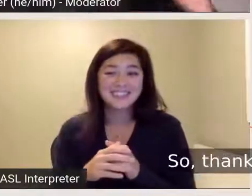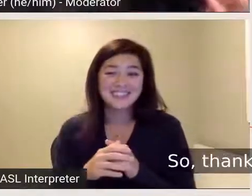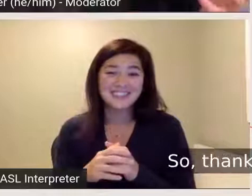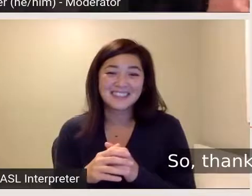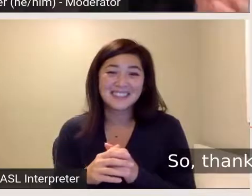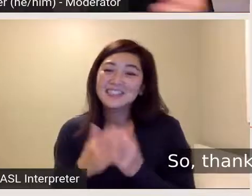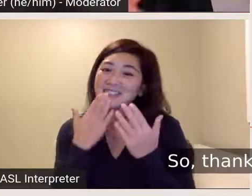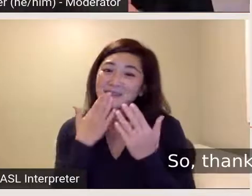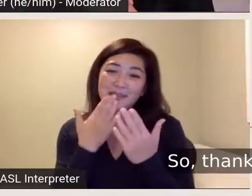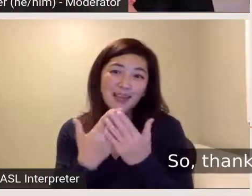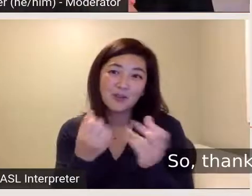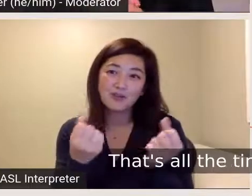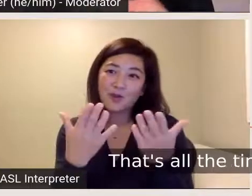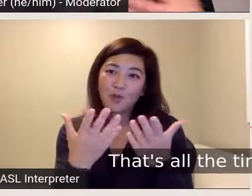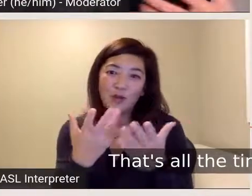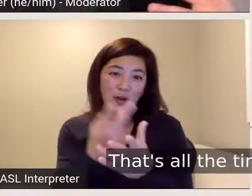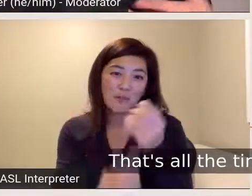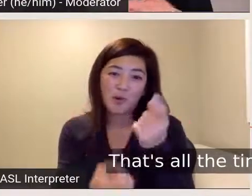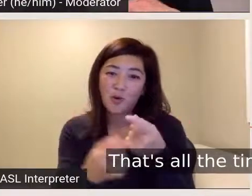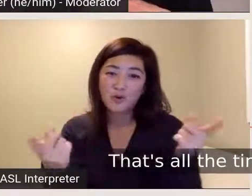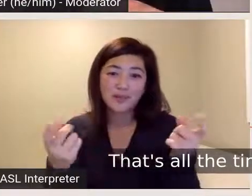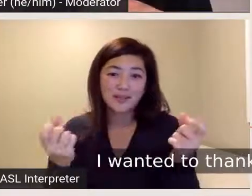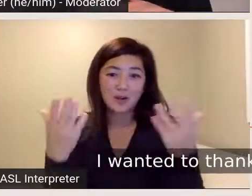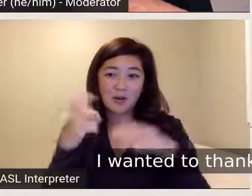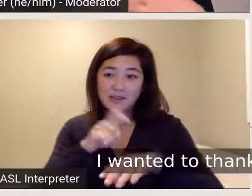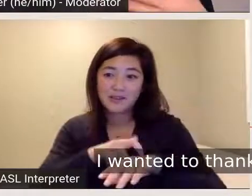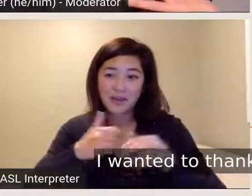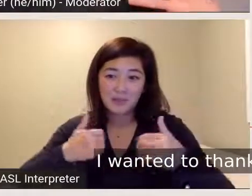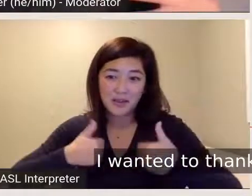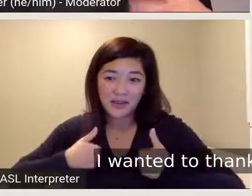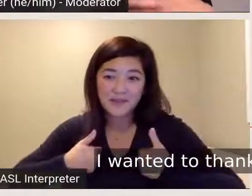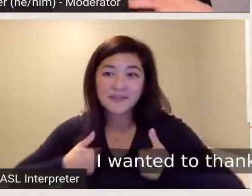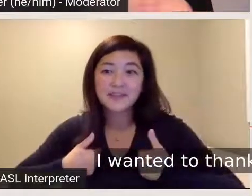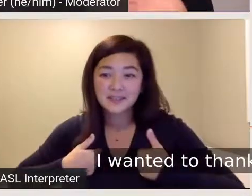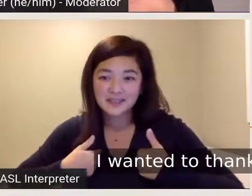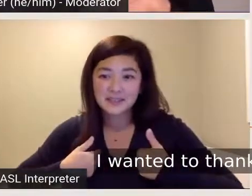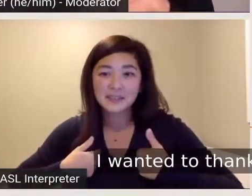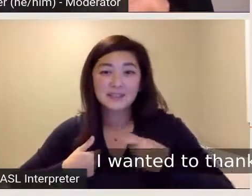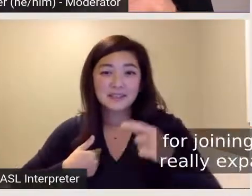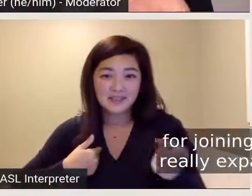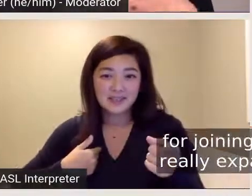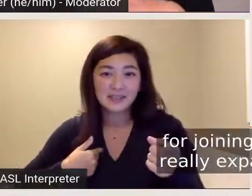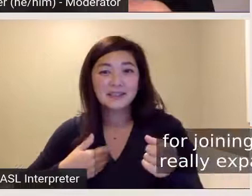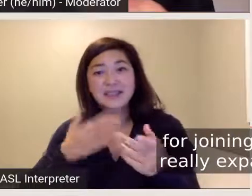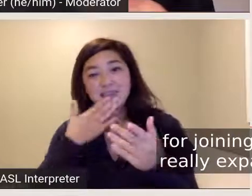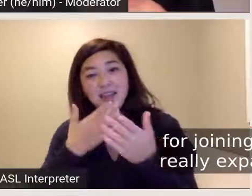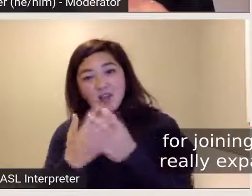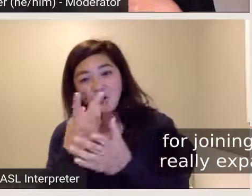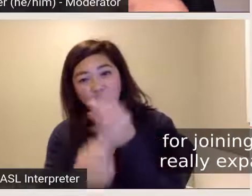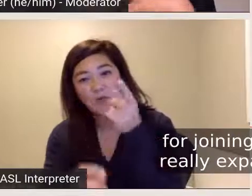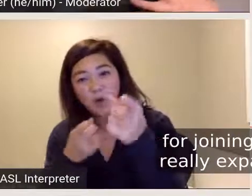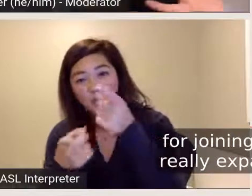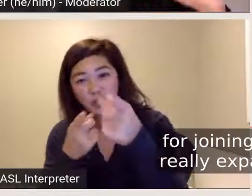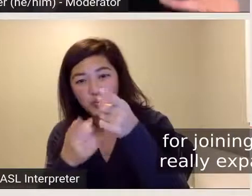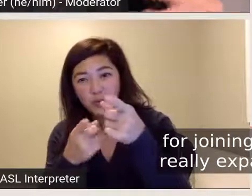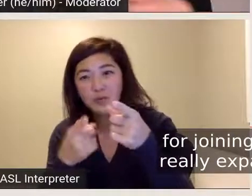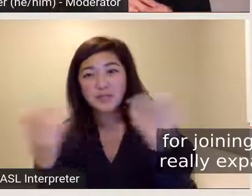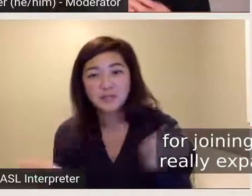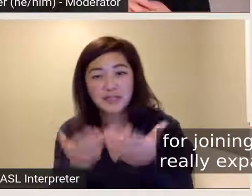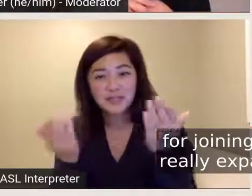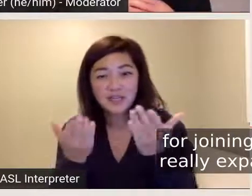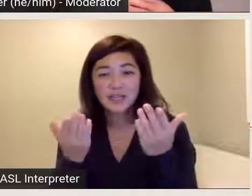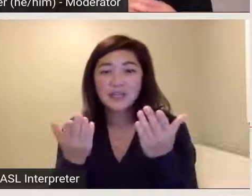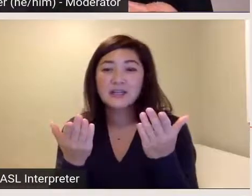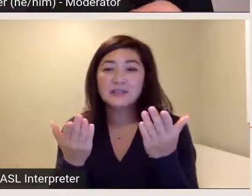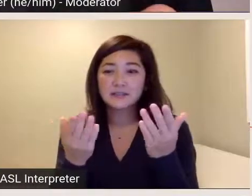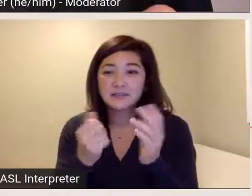So thank you both. That's all the time that we have. I wanted to thank Rob and Daisuke for joining us for this really expansive